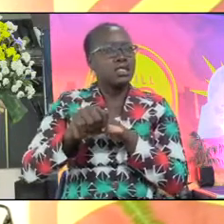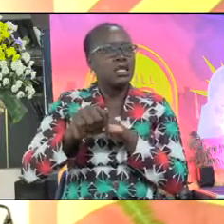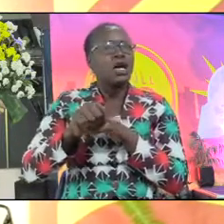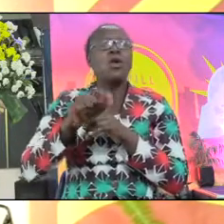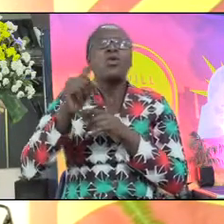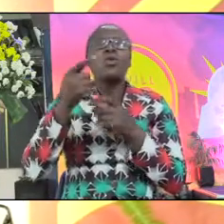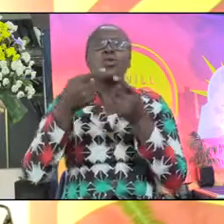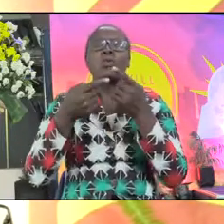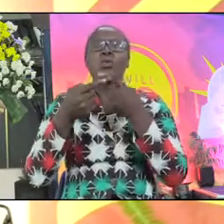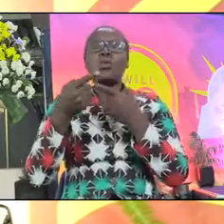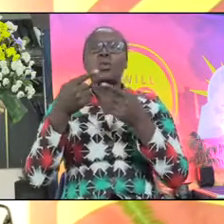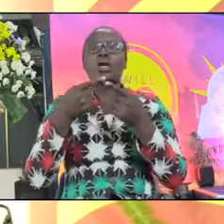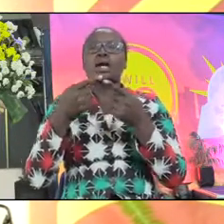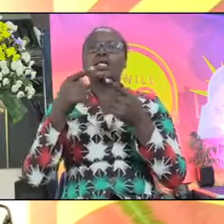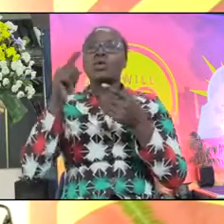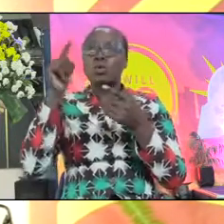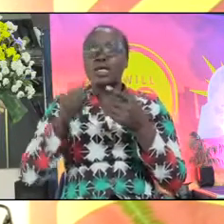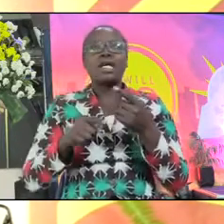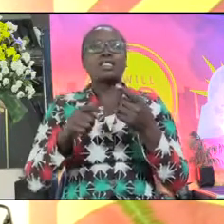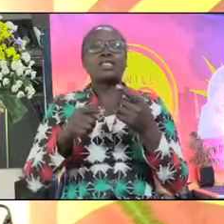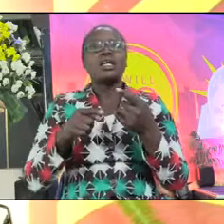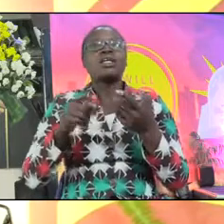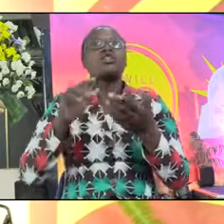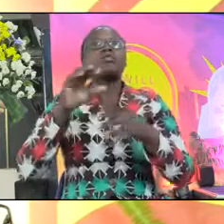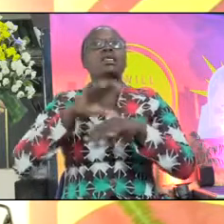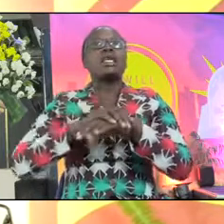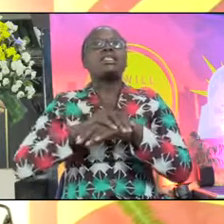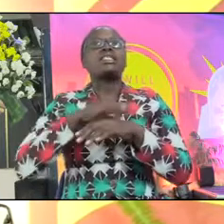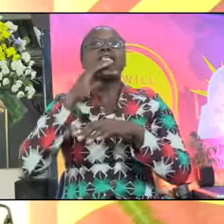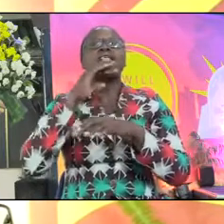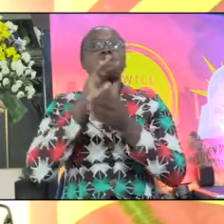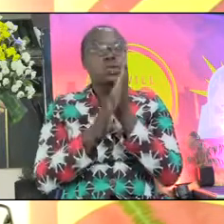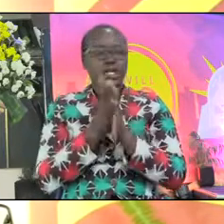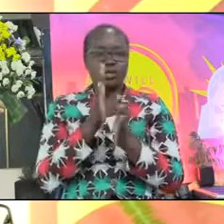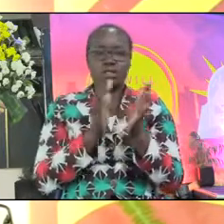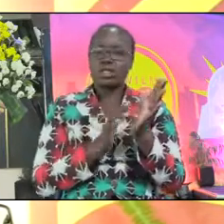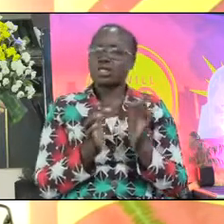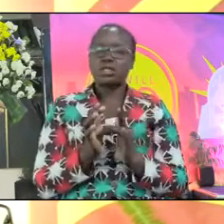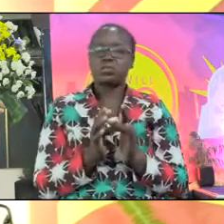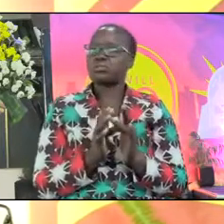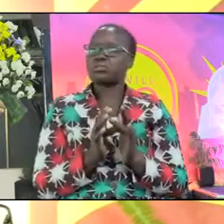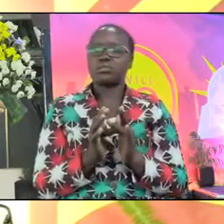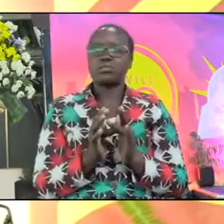we cannot afford to be caught dead without Jesus.